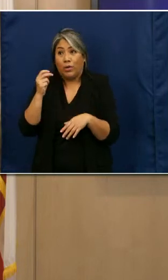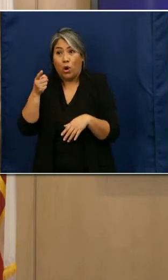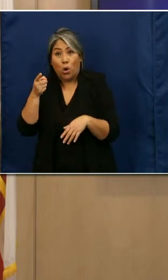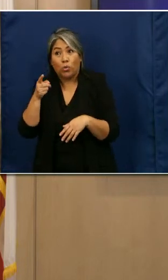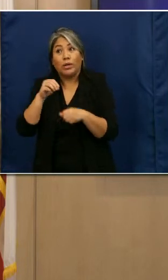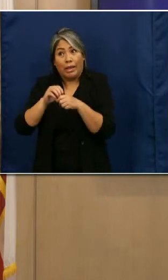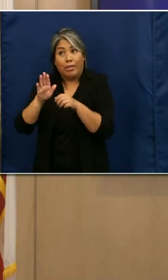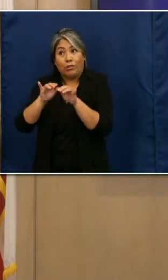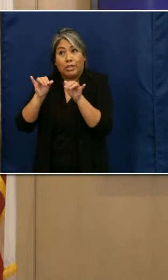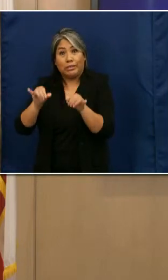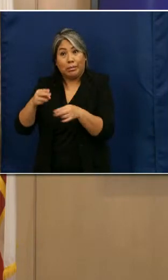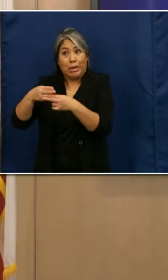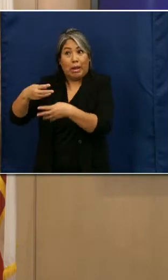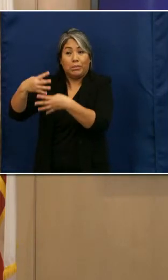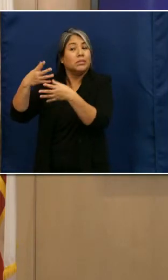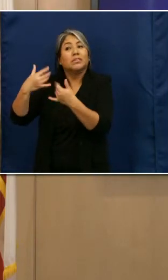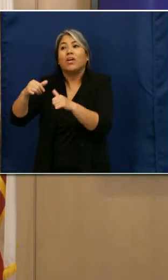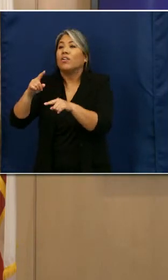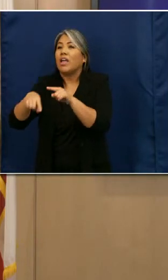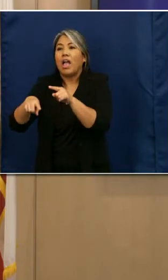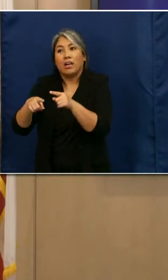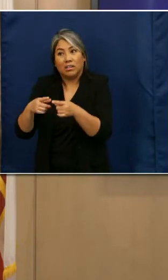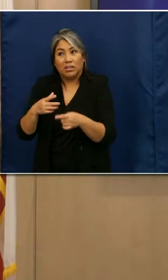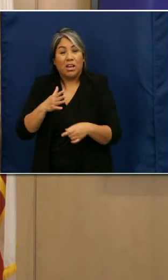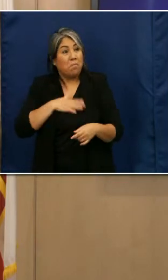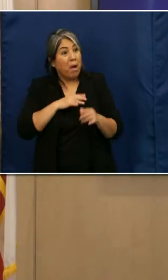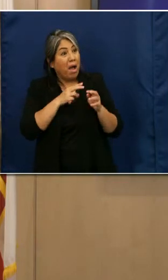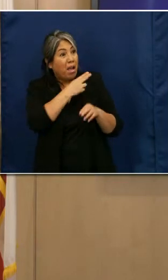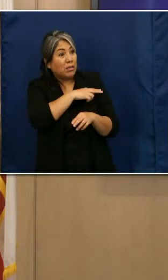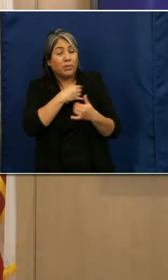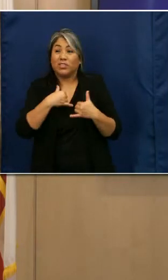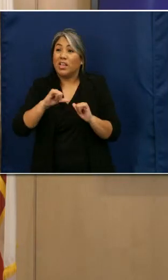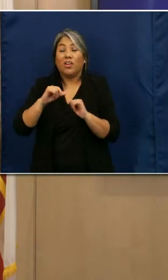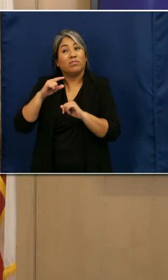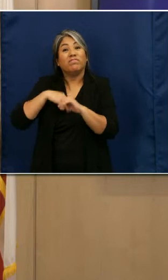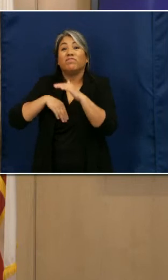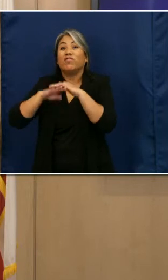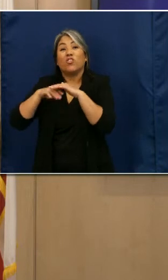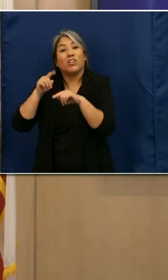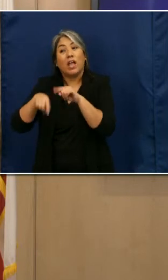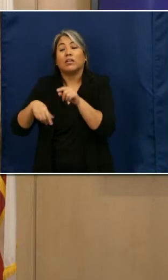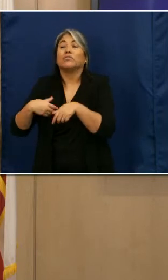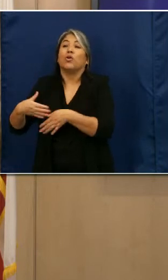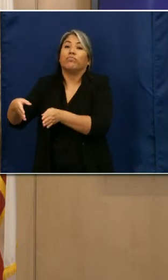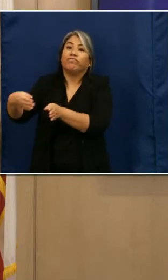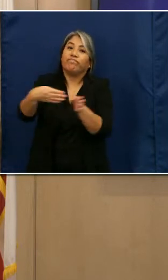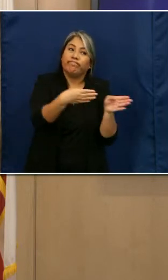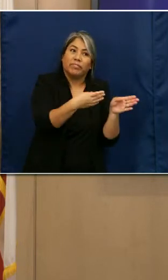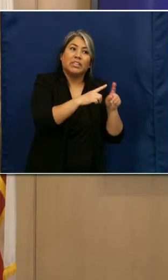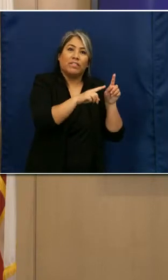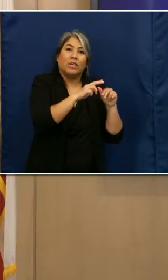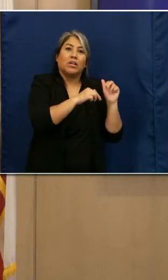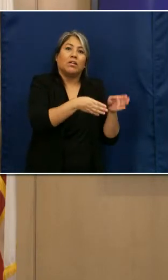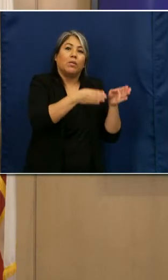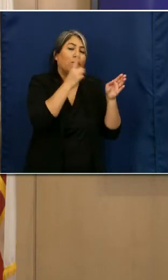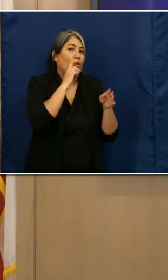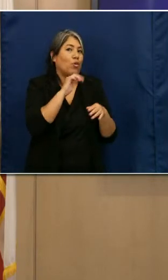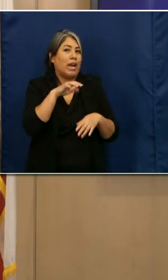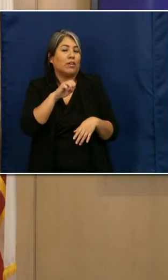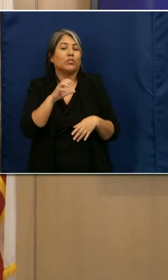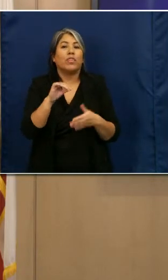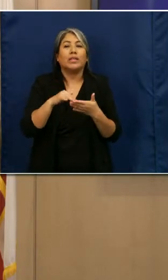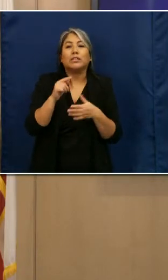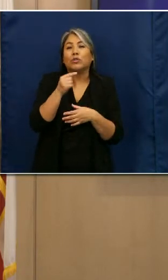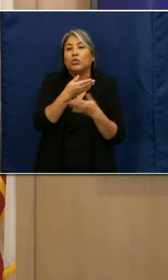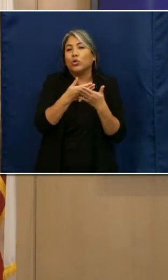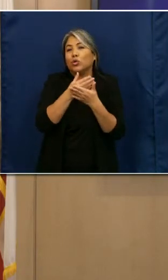in their system, to be diverted to another location for care. So this new tool is just